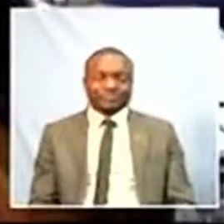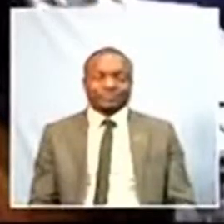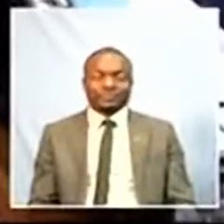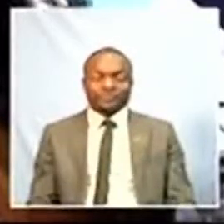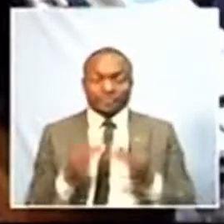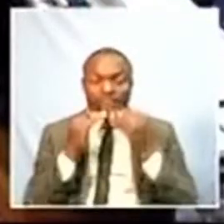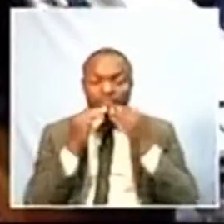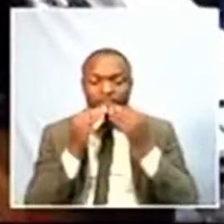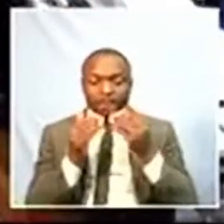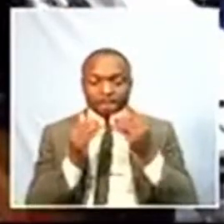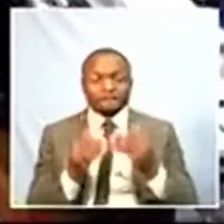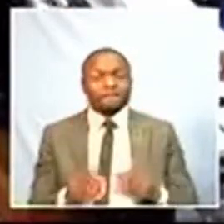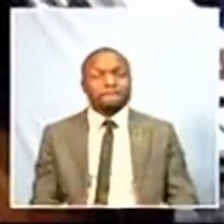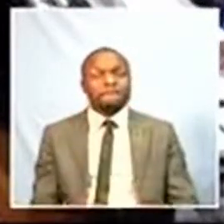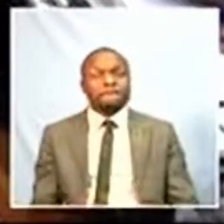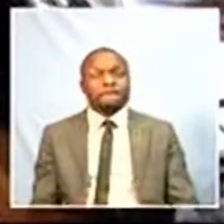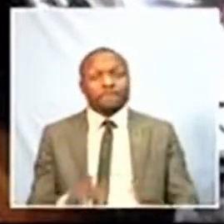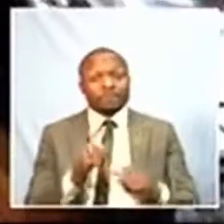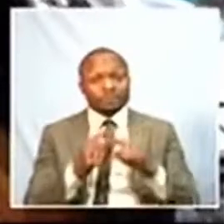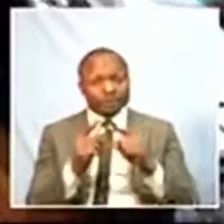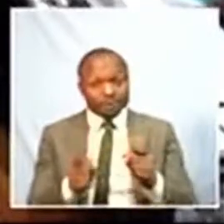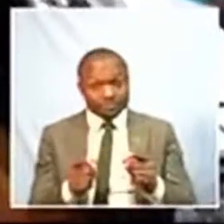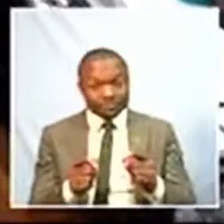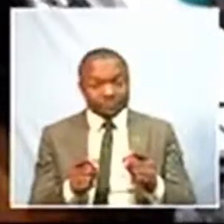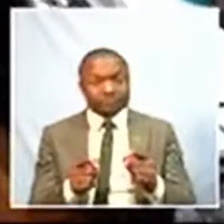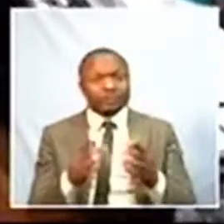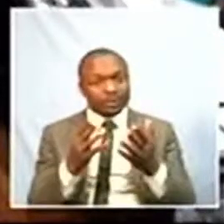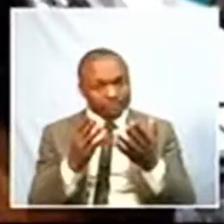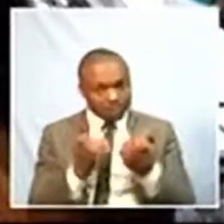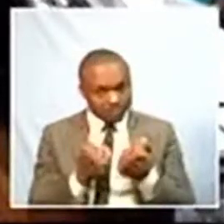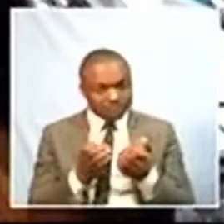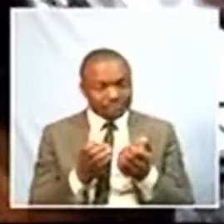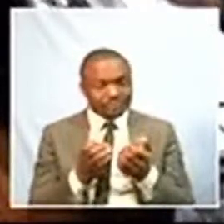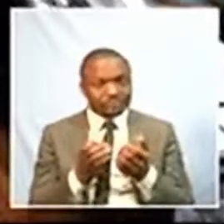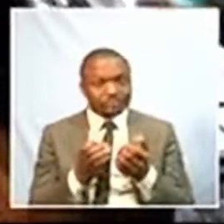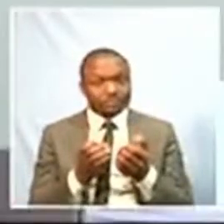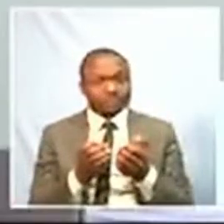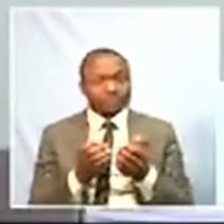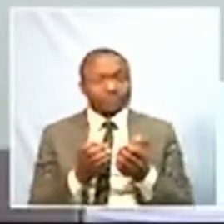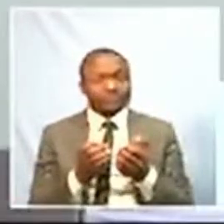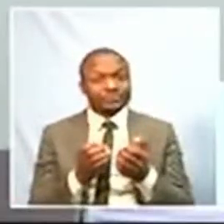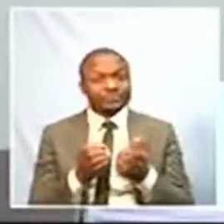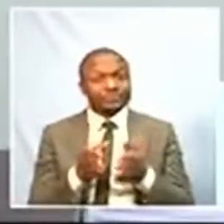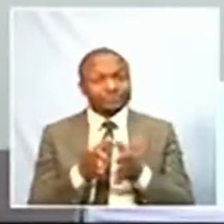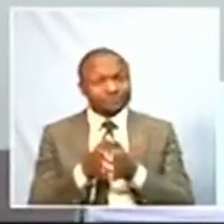Thank you. But we want to direct